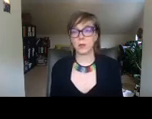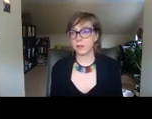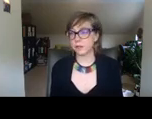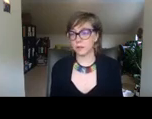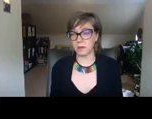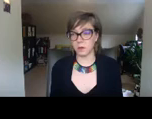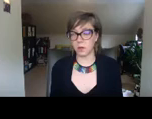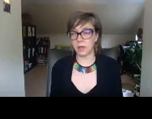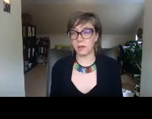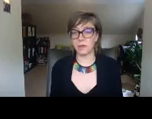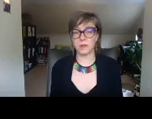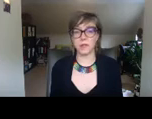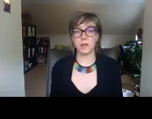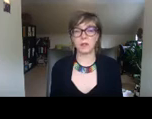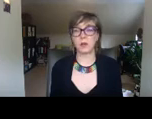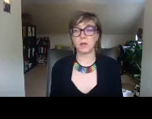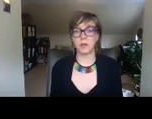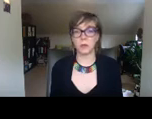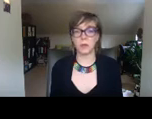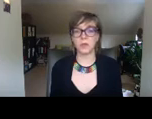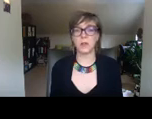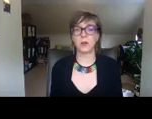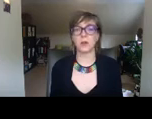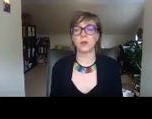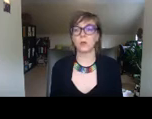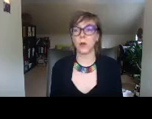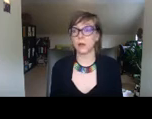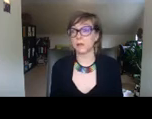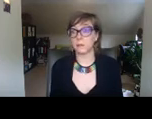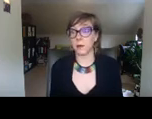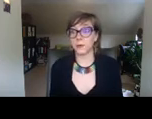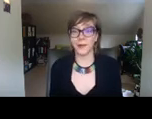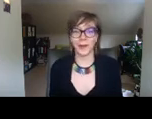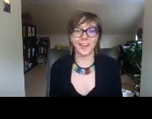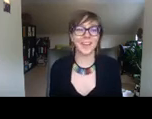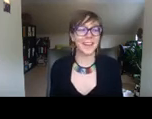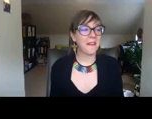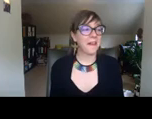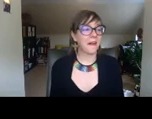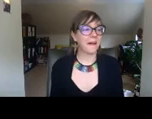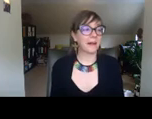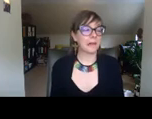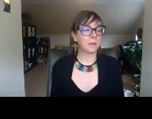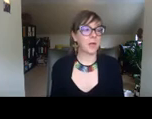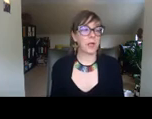And it relates to the, you know, again, the facilities that I talk to, the interpreters that I talk to, and my own take on it.